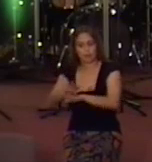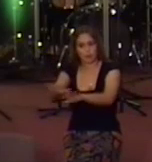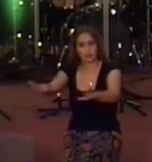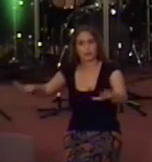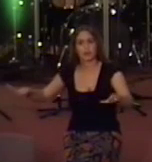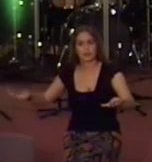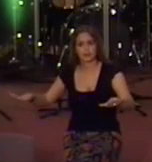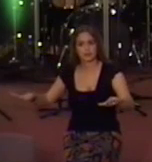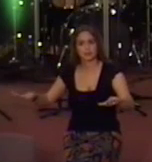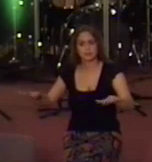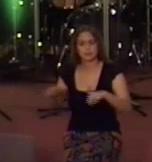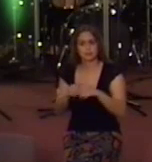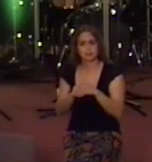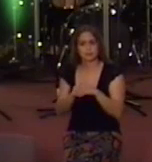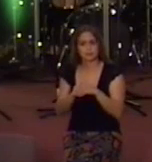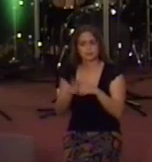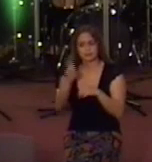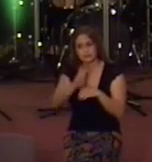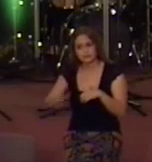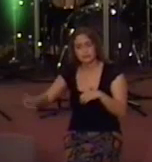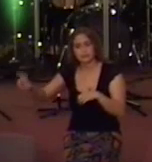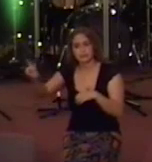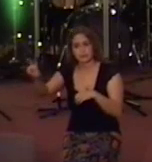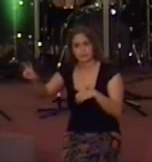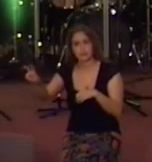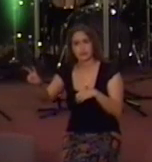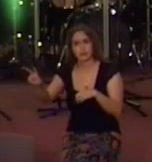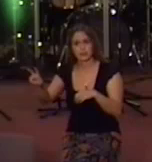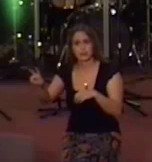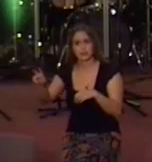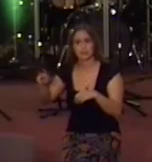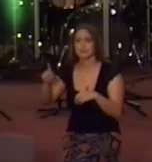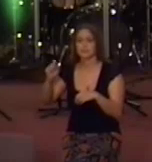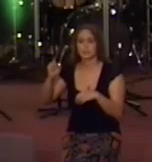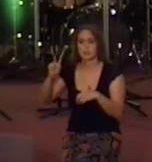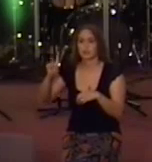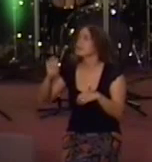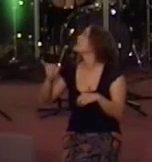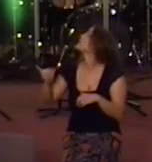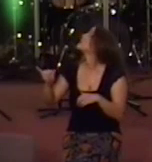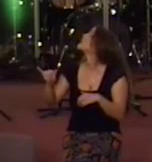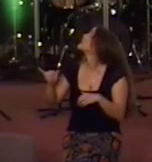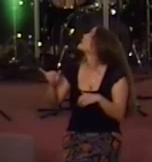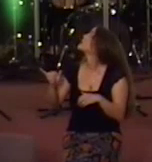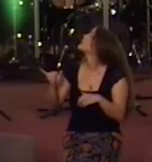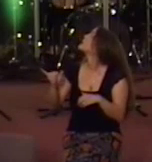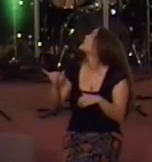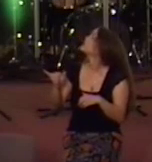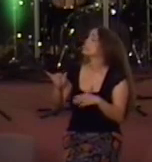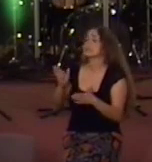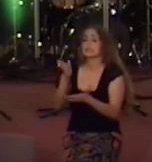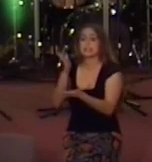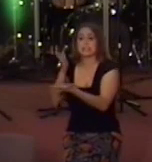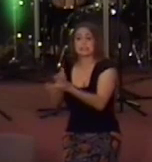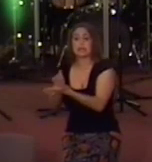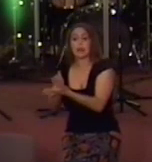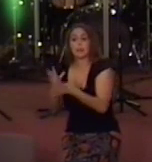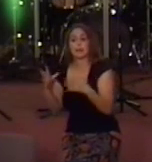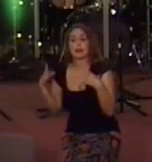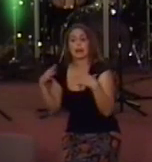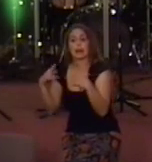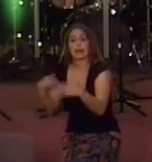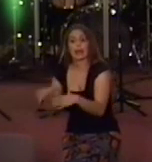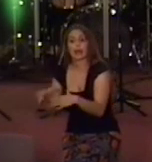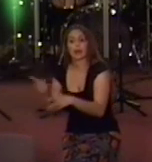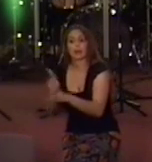up around the Mediterranean into Asia Minor, which is modern-day Turkey. And places where they went and they stopped and they gathered an audience,